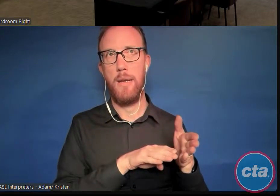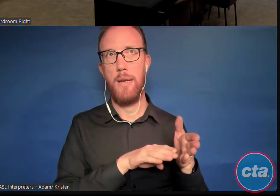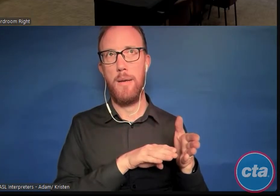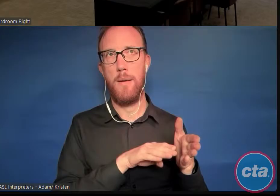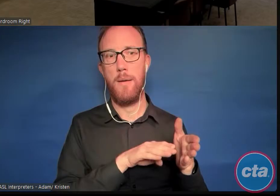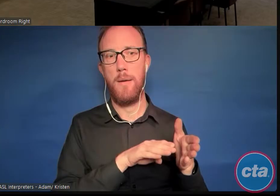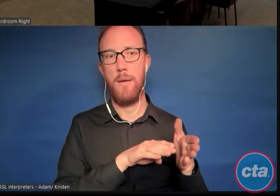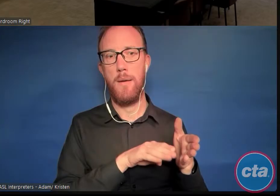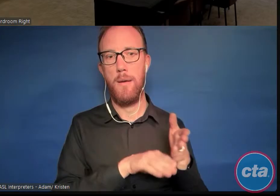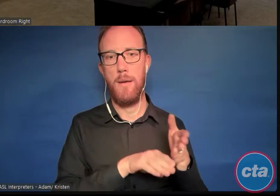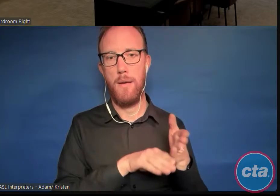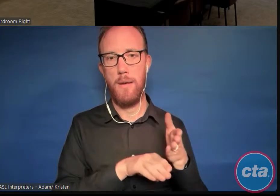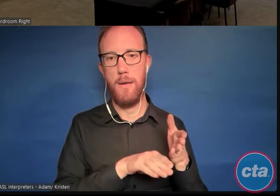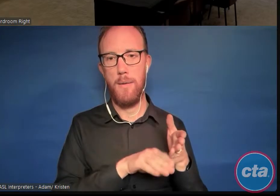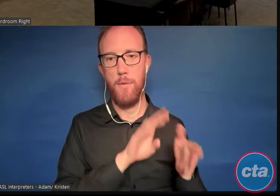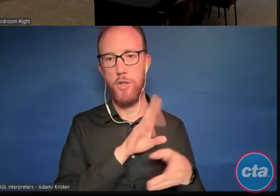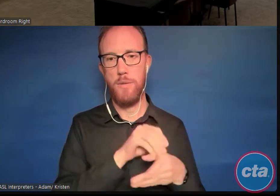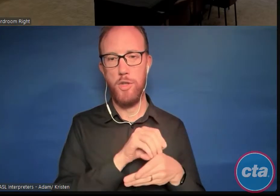22%.